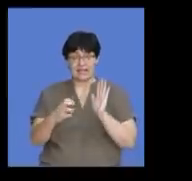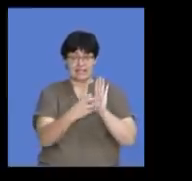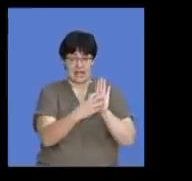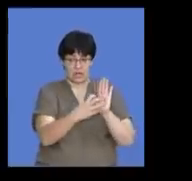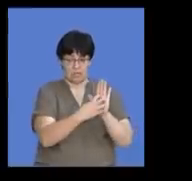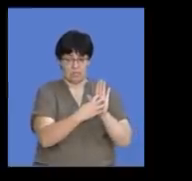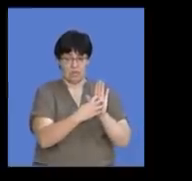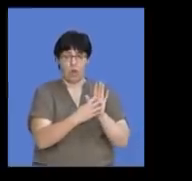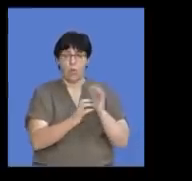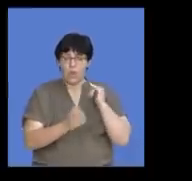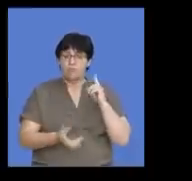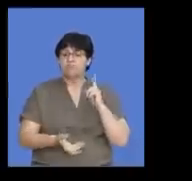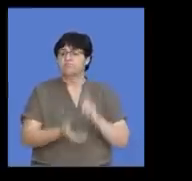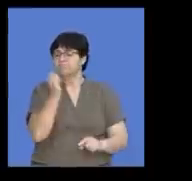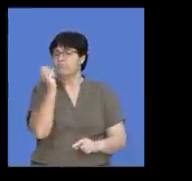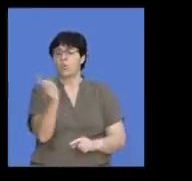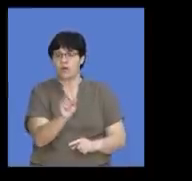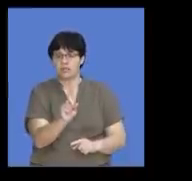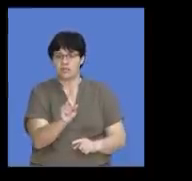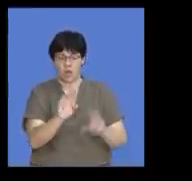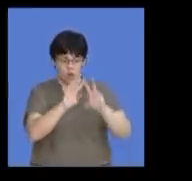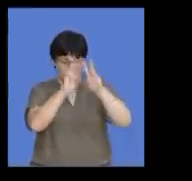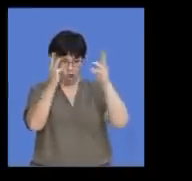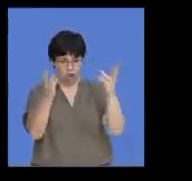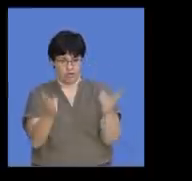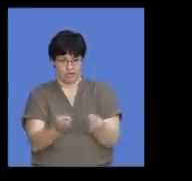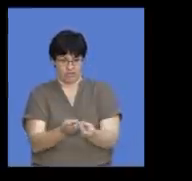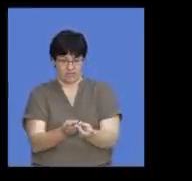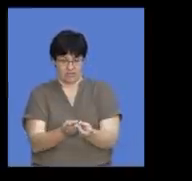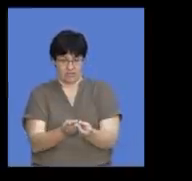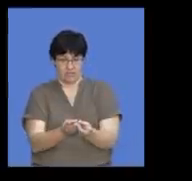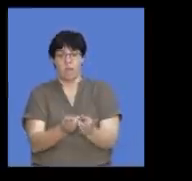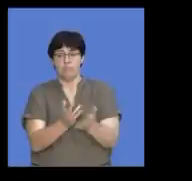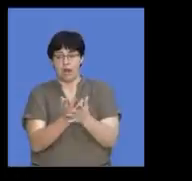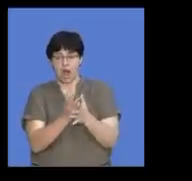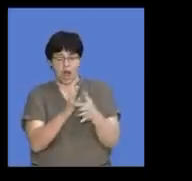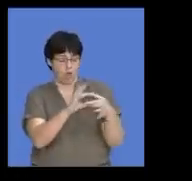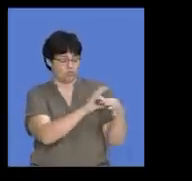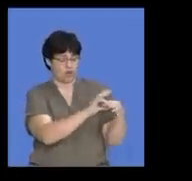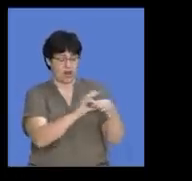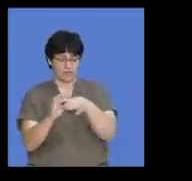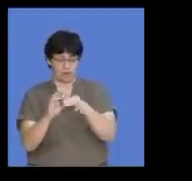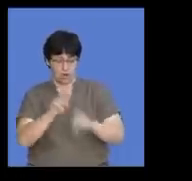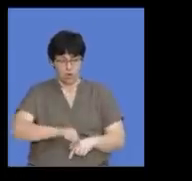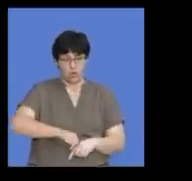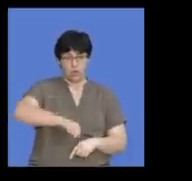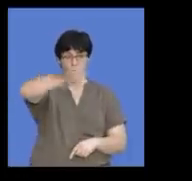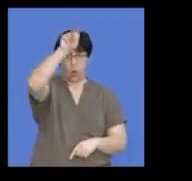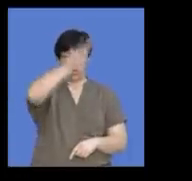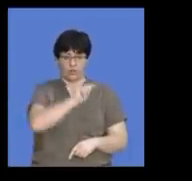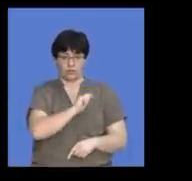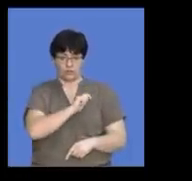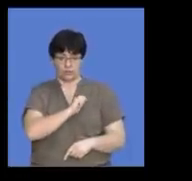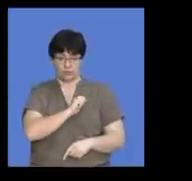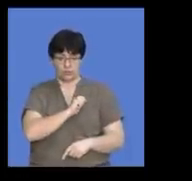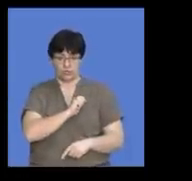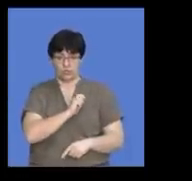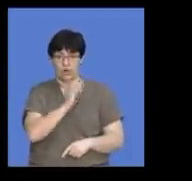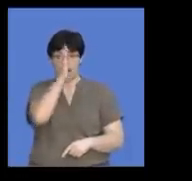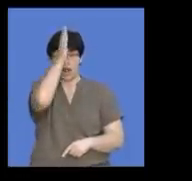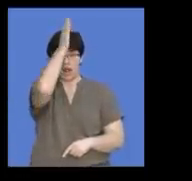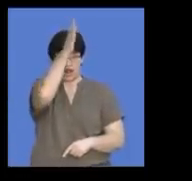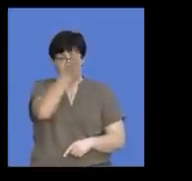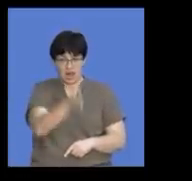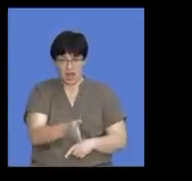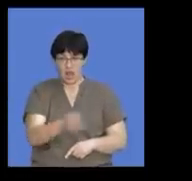we are trying to determine the Earth in terms of its relation to true north. The line that you see in